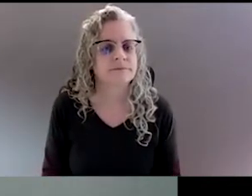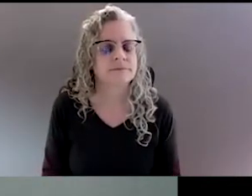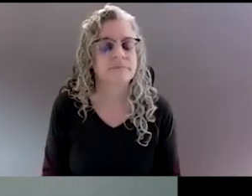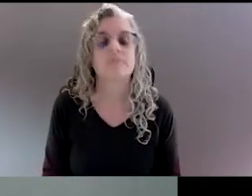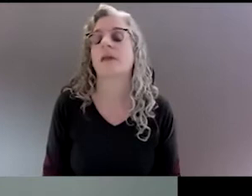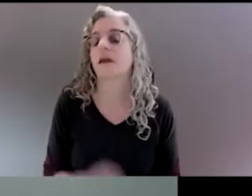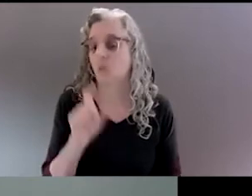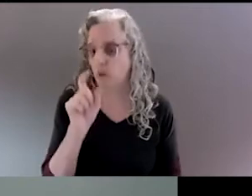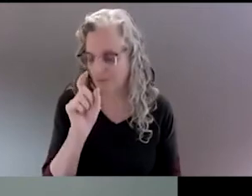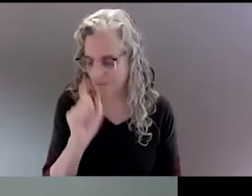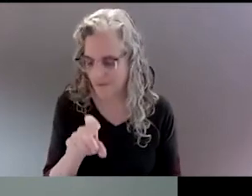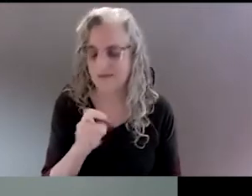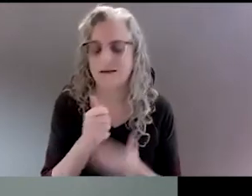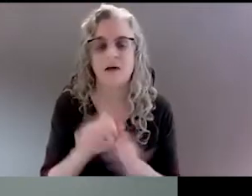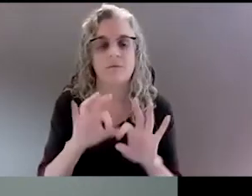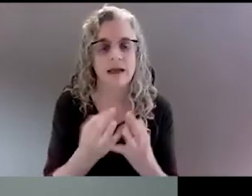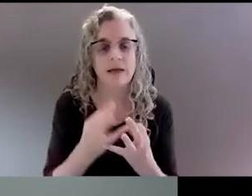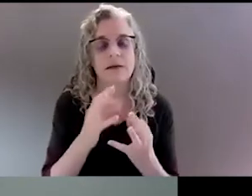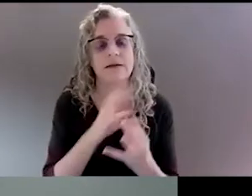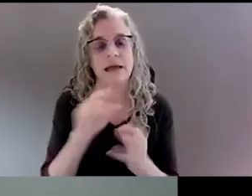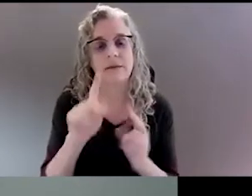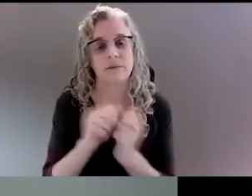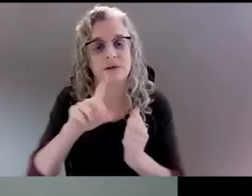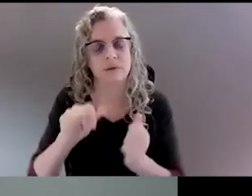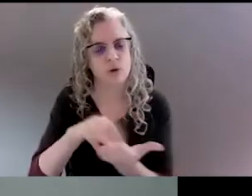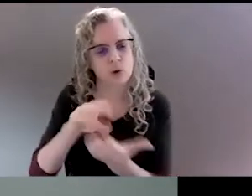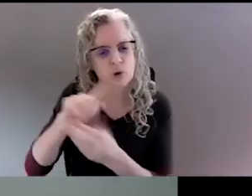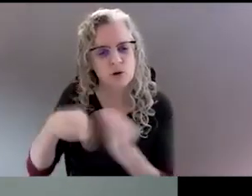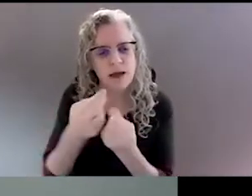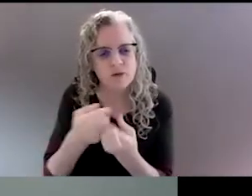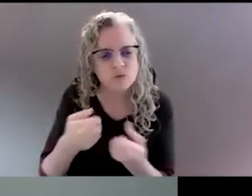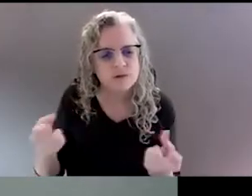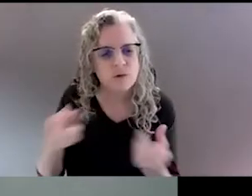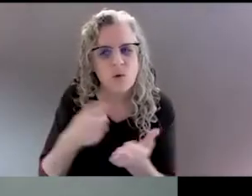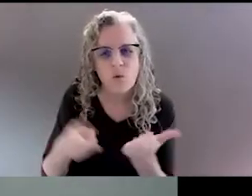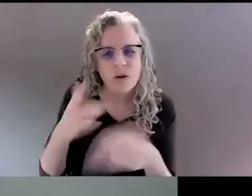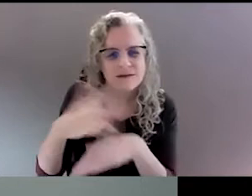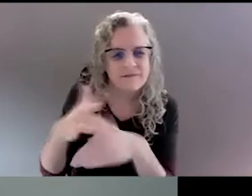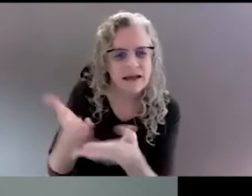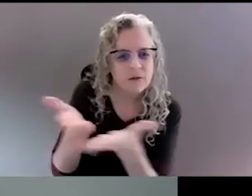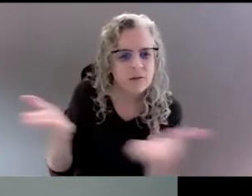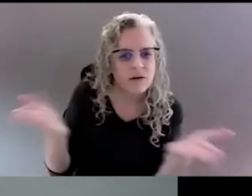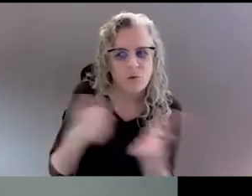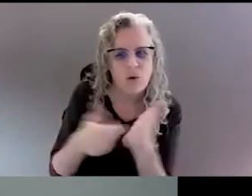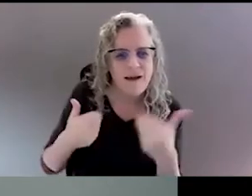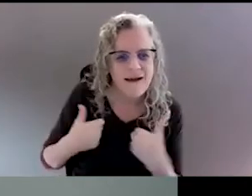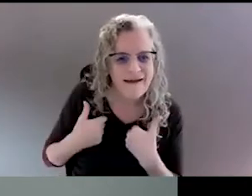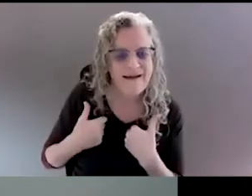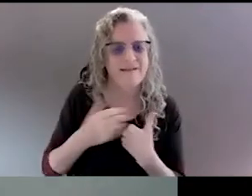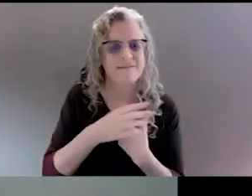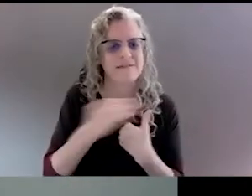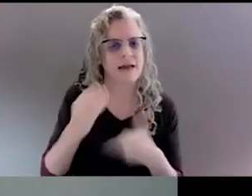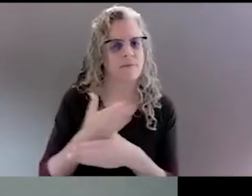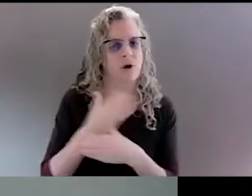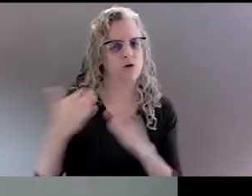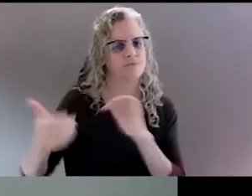learn about resources and what's available out here and work in partnership to fill in gaps. I can't say how